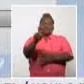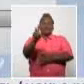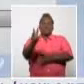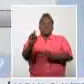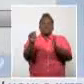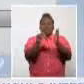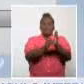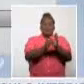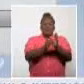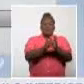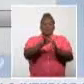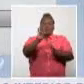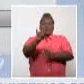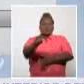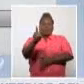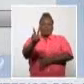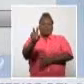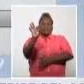1,513,928 confirmed cases,